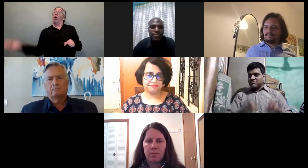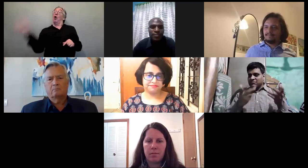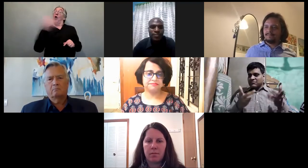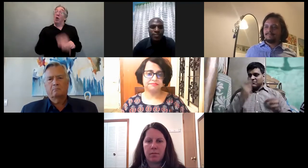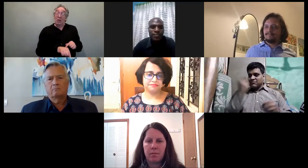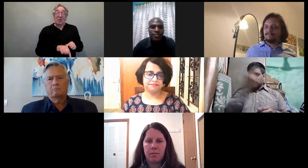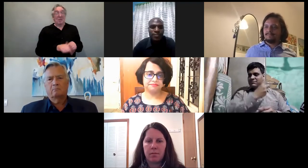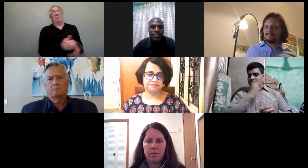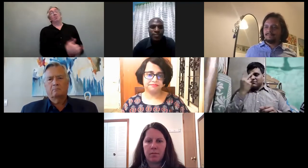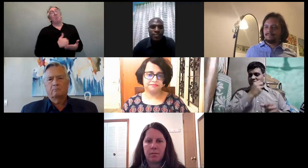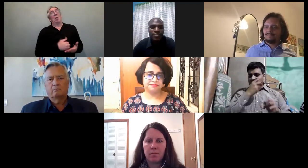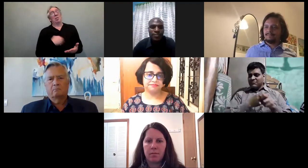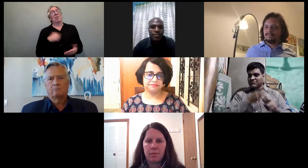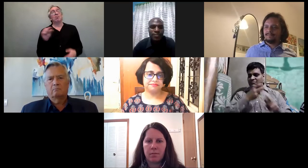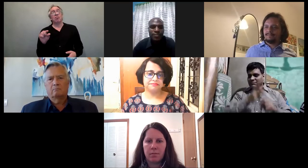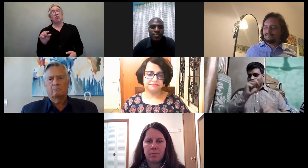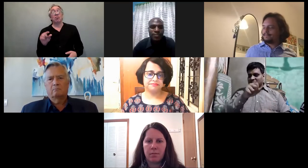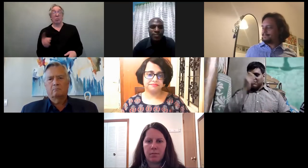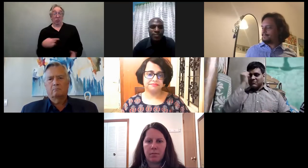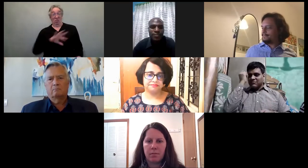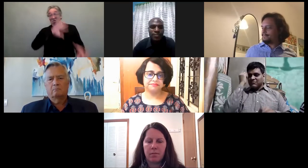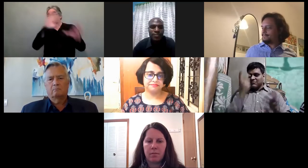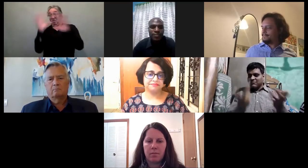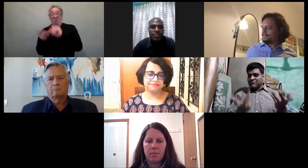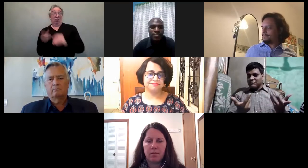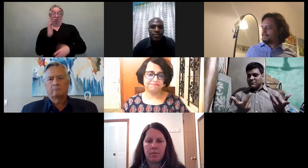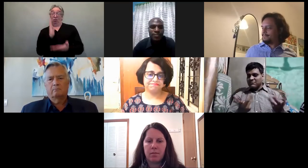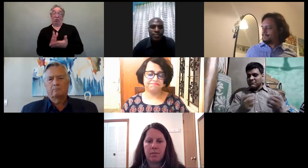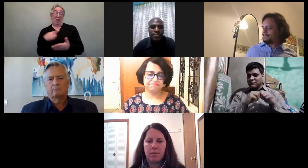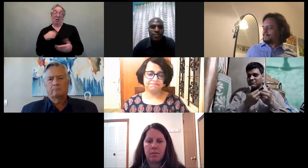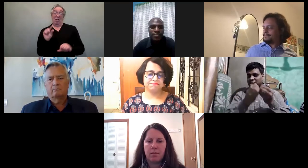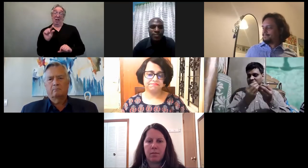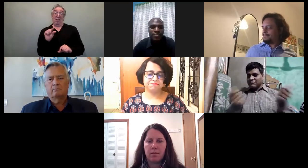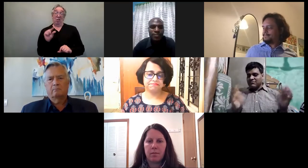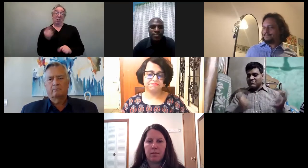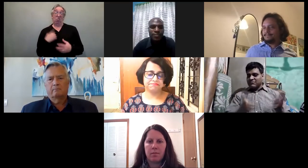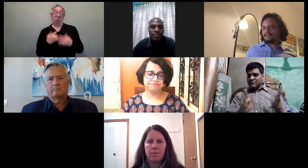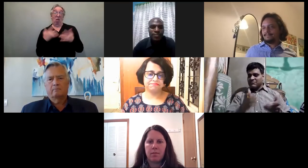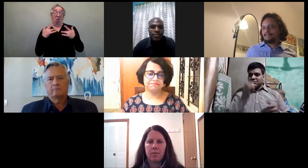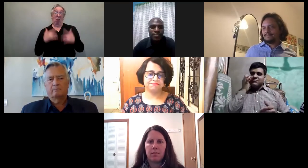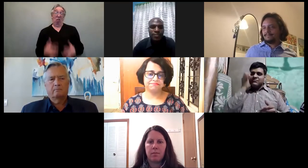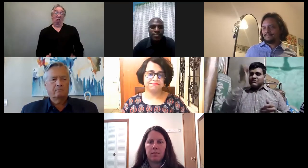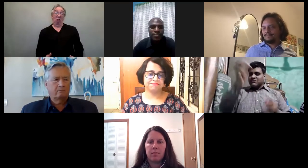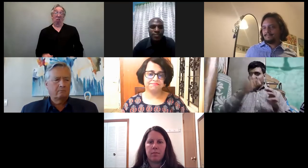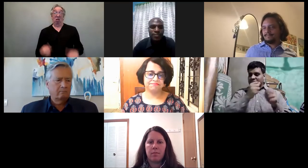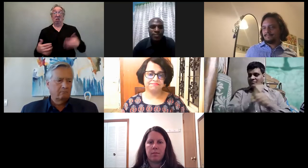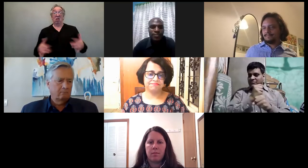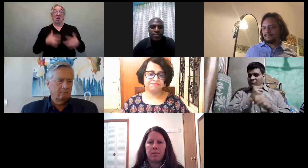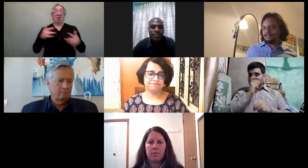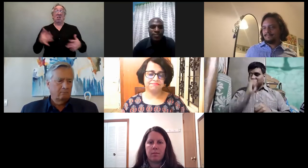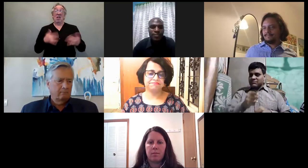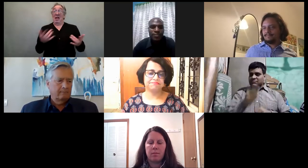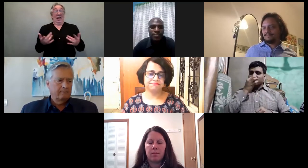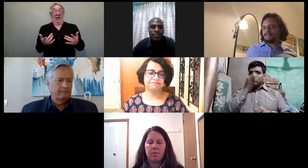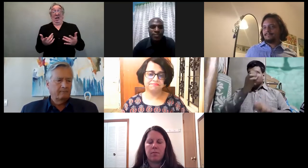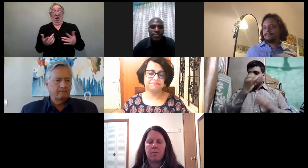this. So all this has happened. So it's very difficult to find good people over here. So how we can resolve